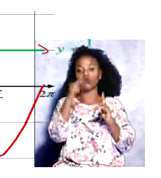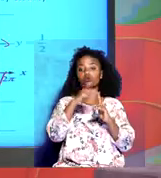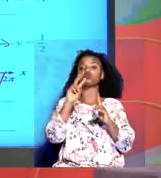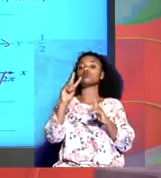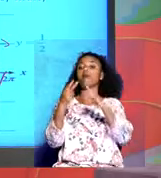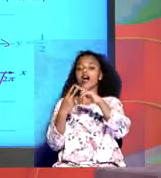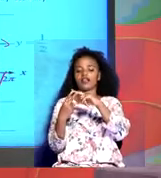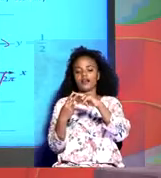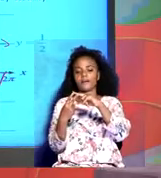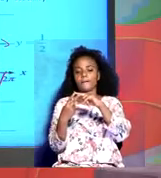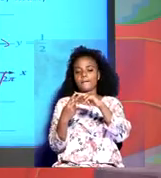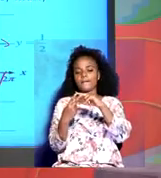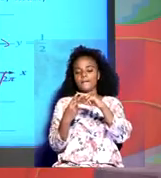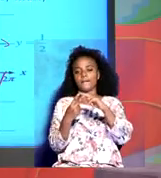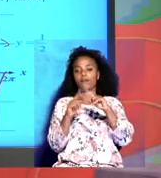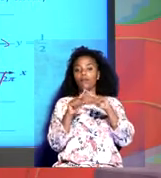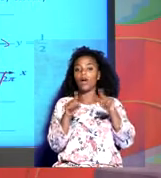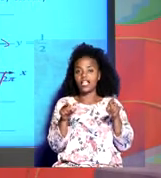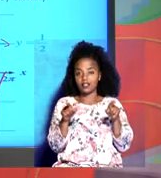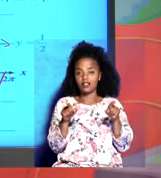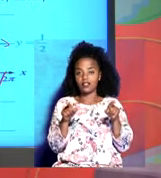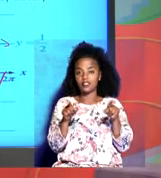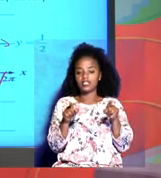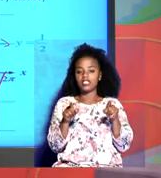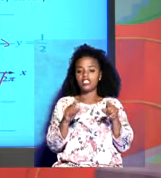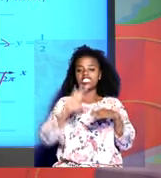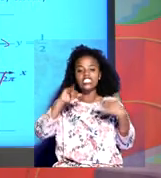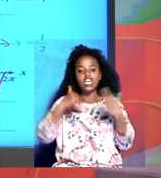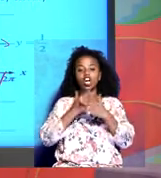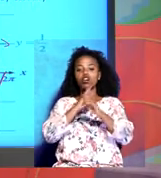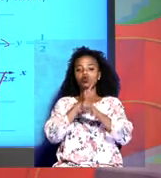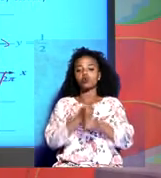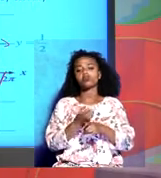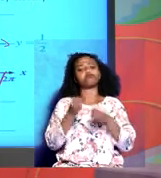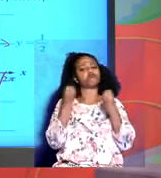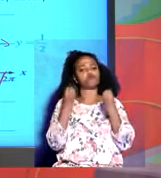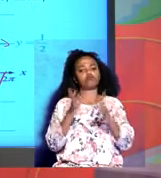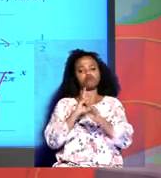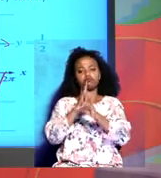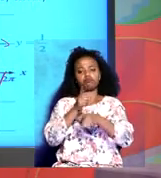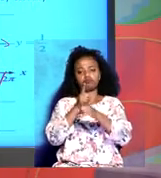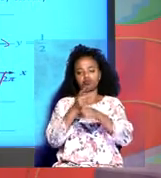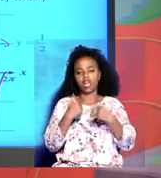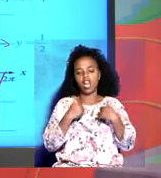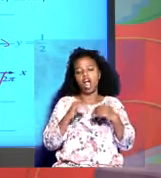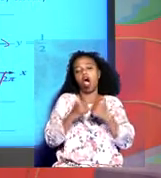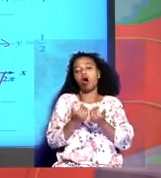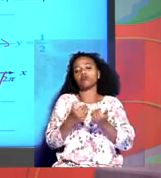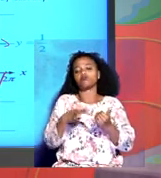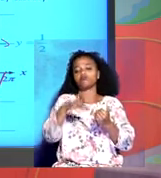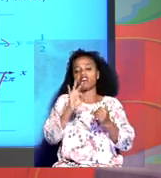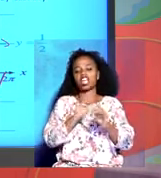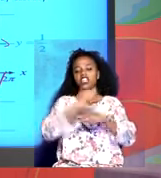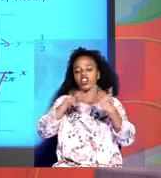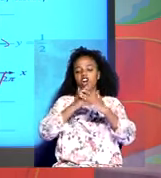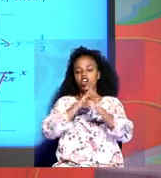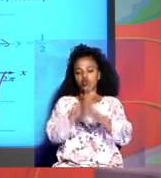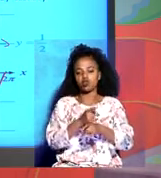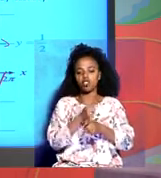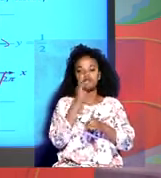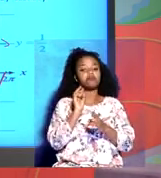pi. But the general solution has infinitely many solutions, so we'll see how to determine the general solution for